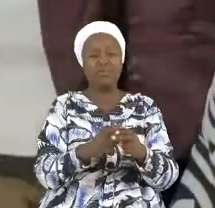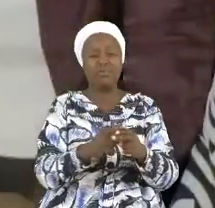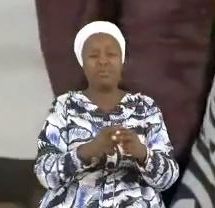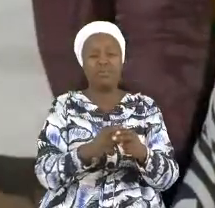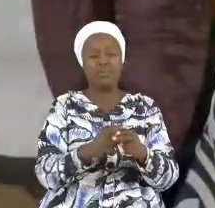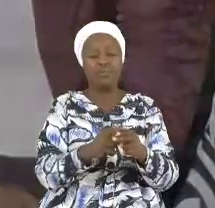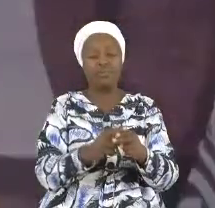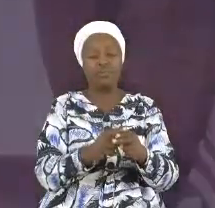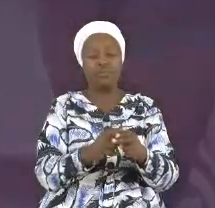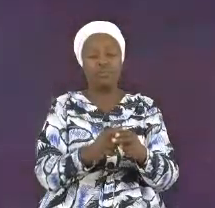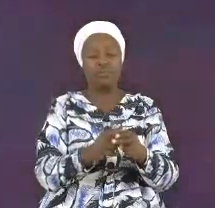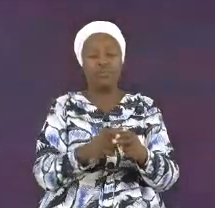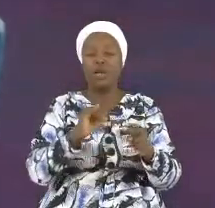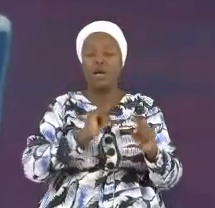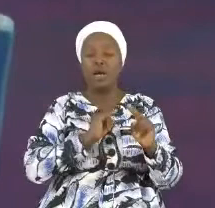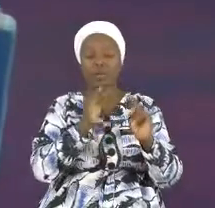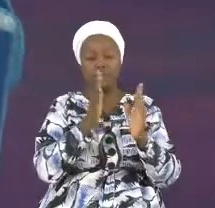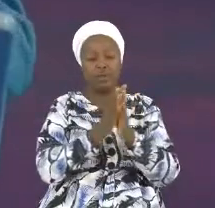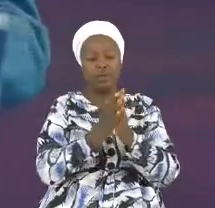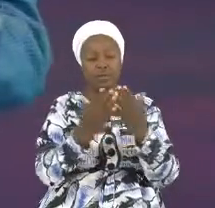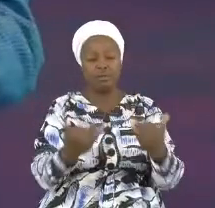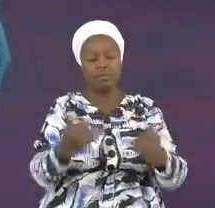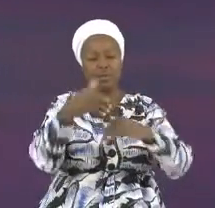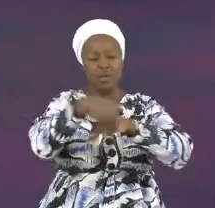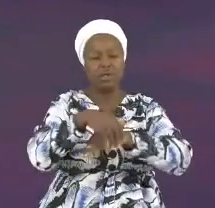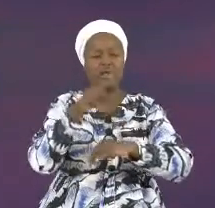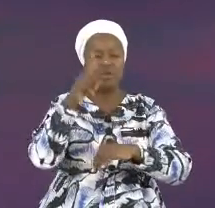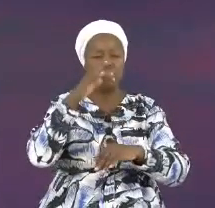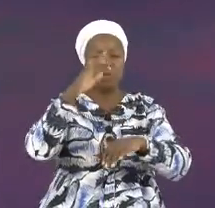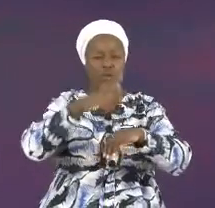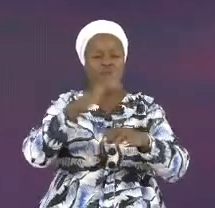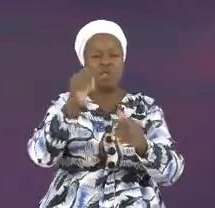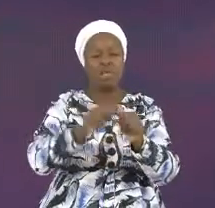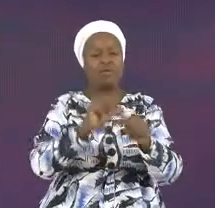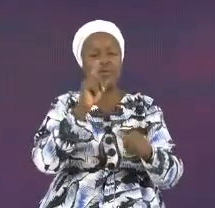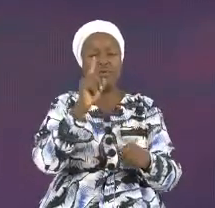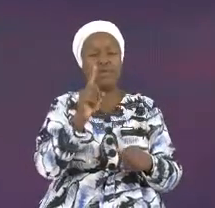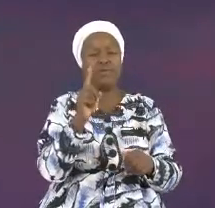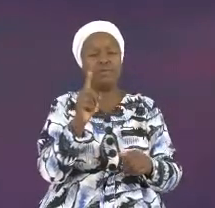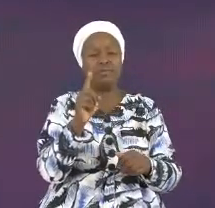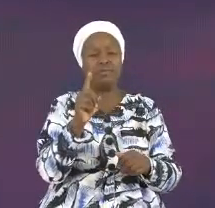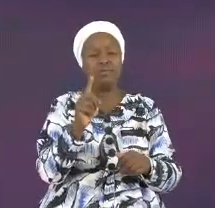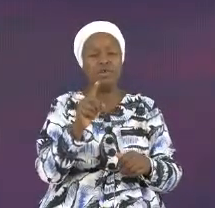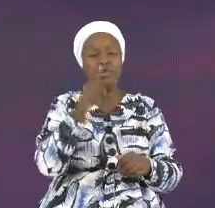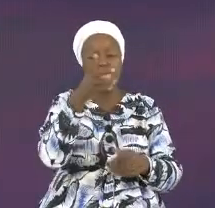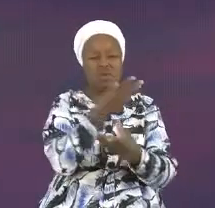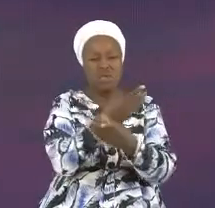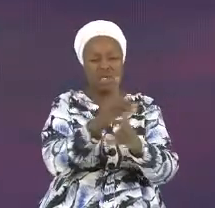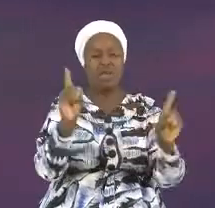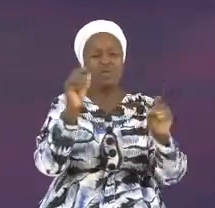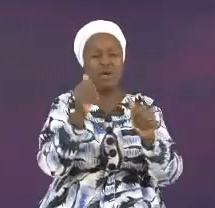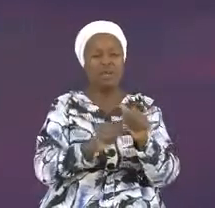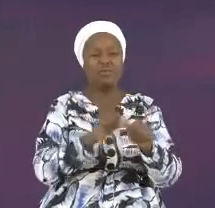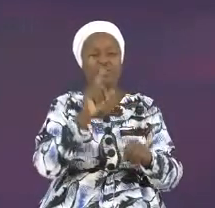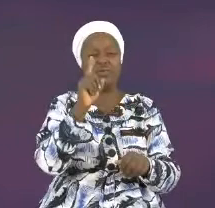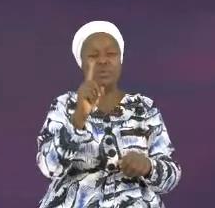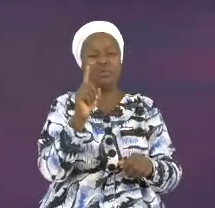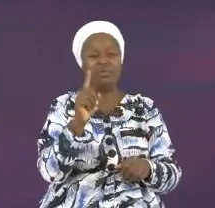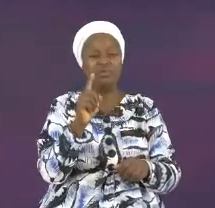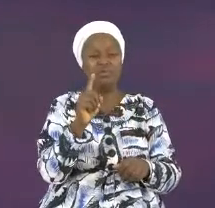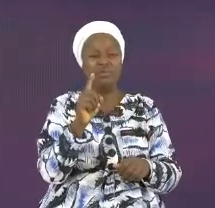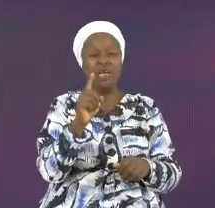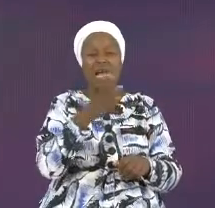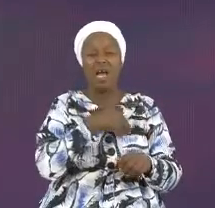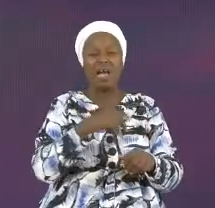Amen. I pray tonight you'll touch everyone. Amen. You'll deliver everyone. Amen. And you'll bring